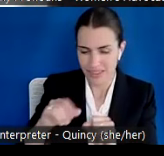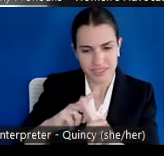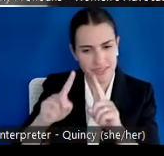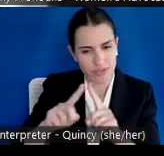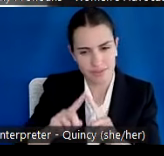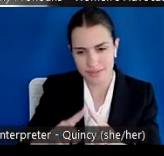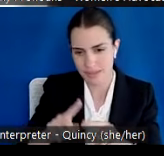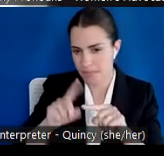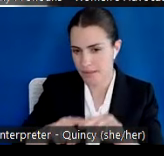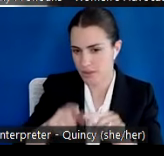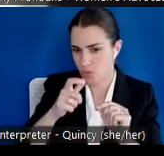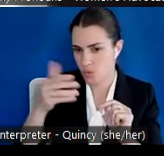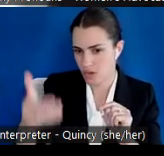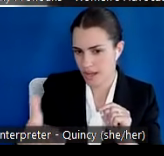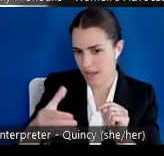that